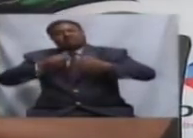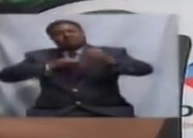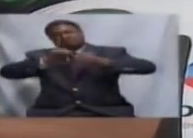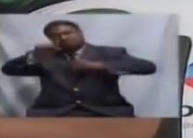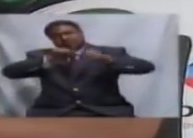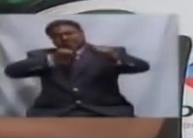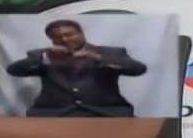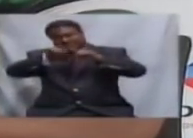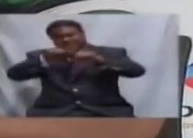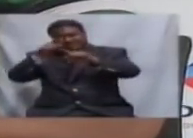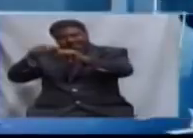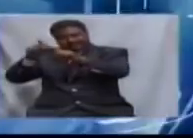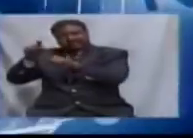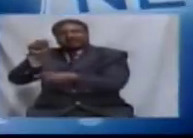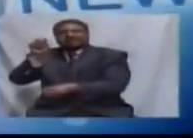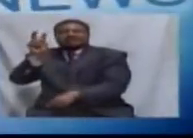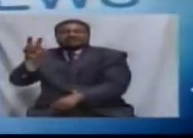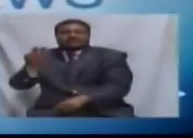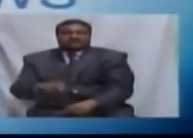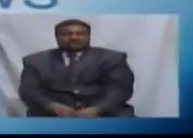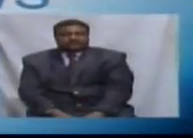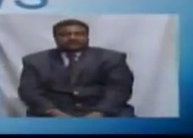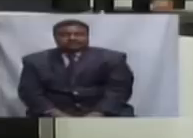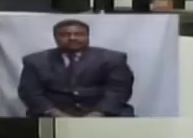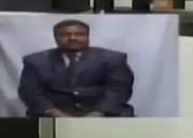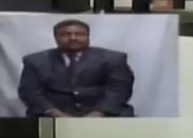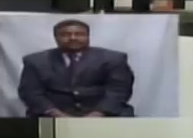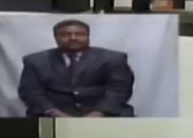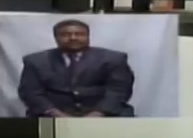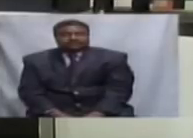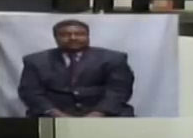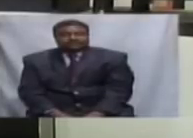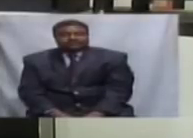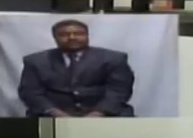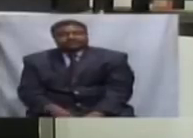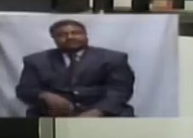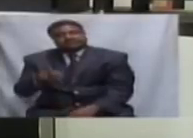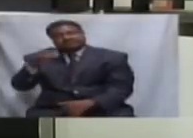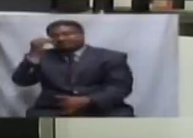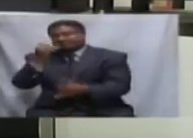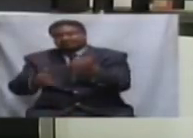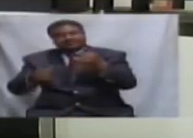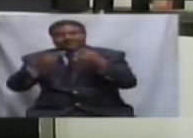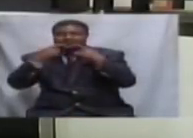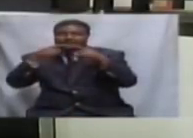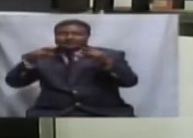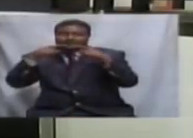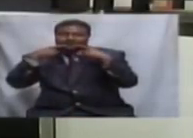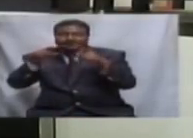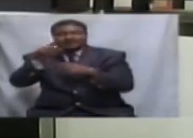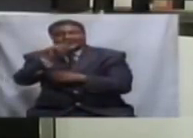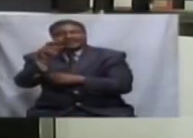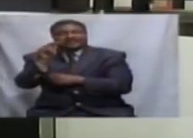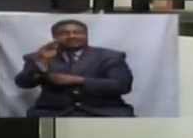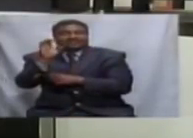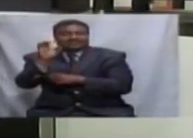think it makes us feel excited. This project now is a reality. As you've seen, we are now receiving this equipment officially. There's